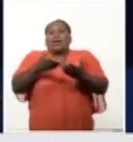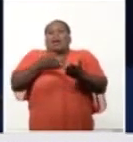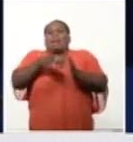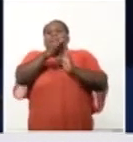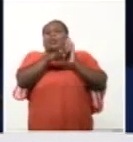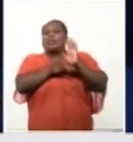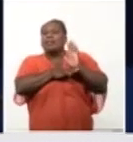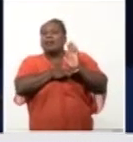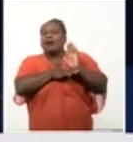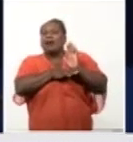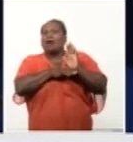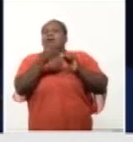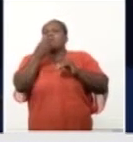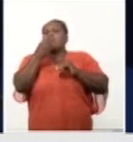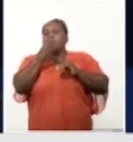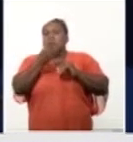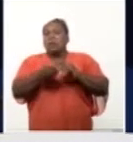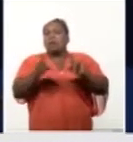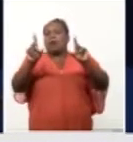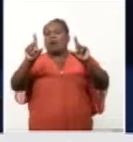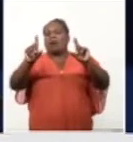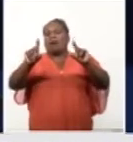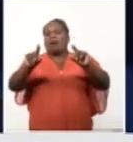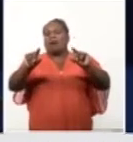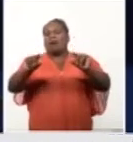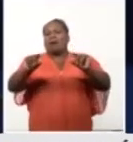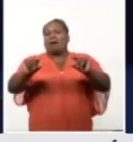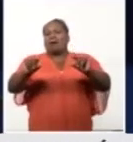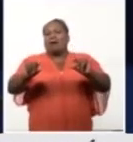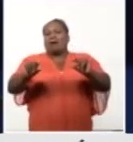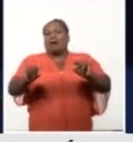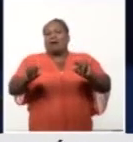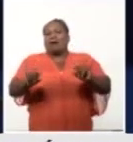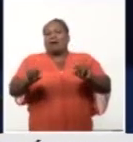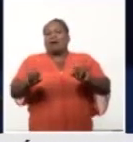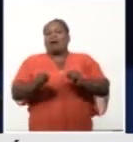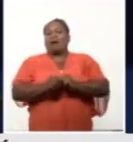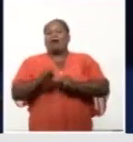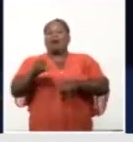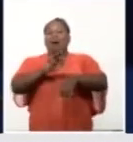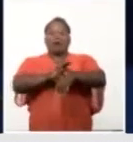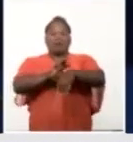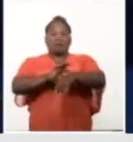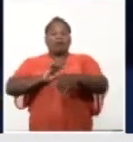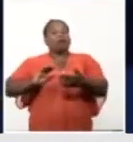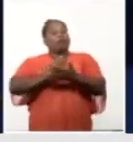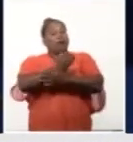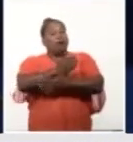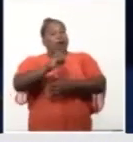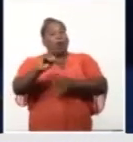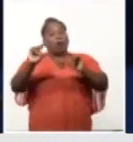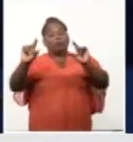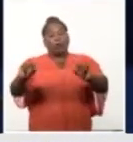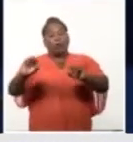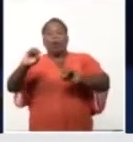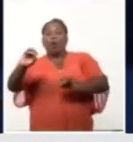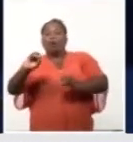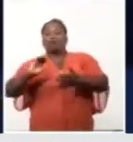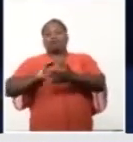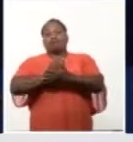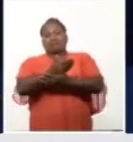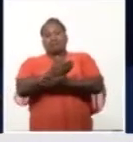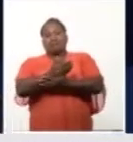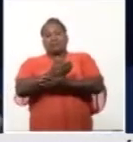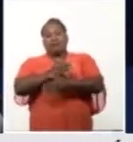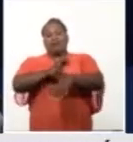if all established measures are complied with, they will be able to eliminate this